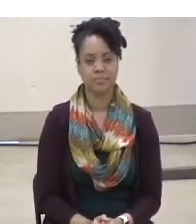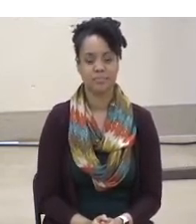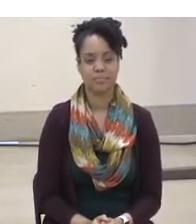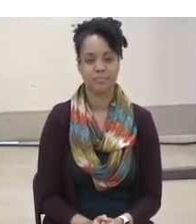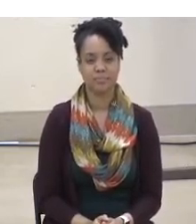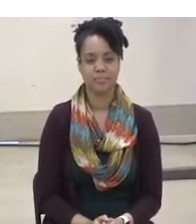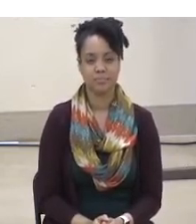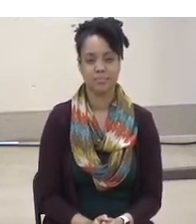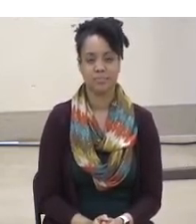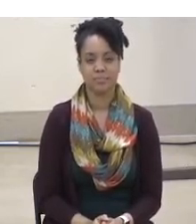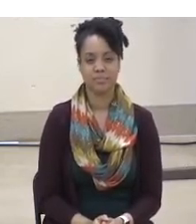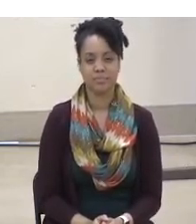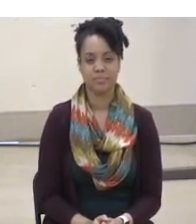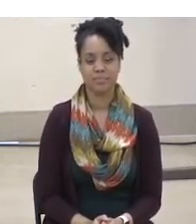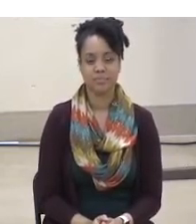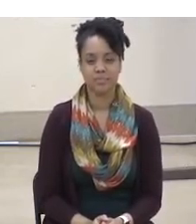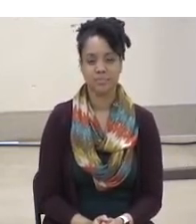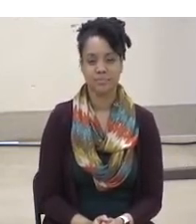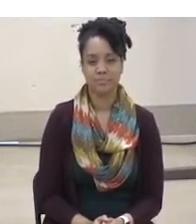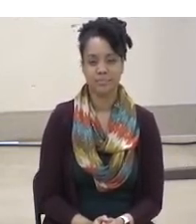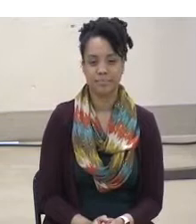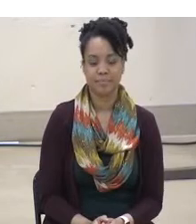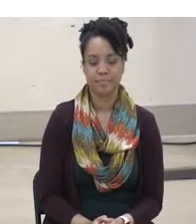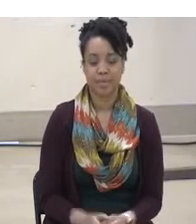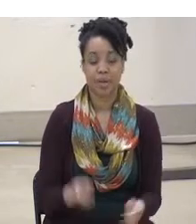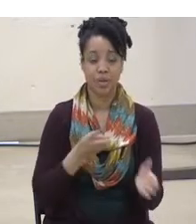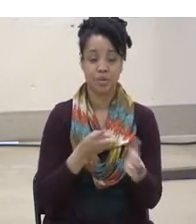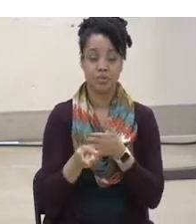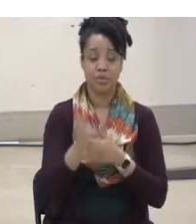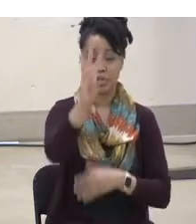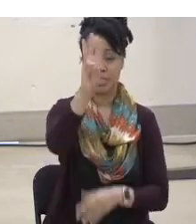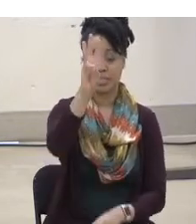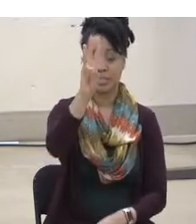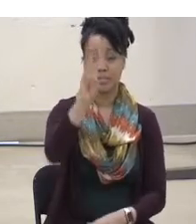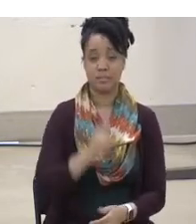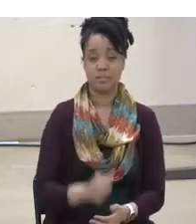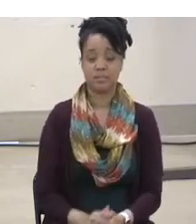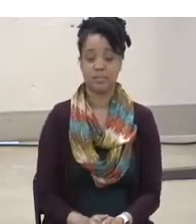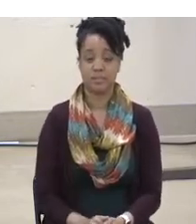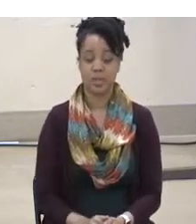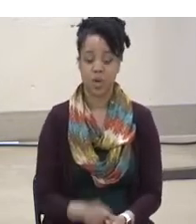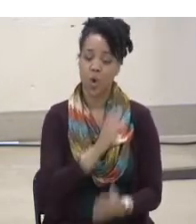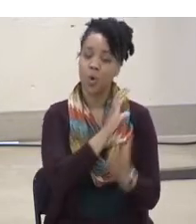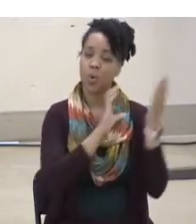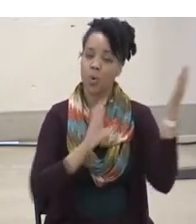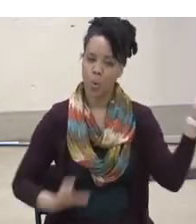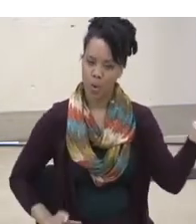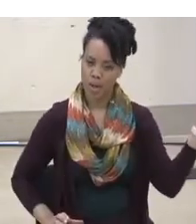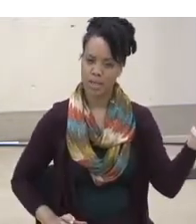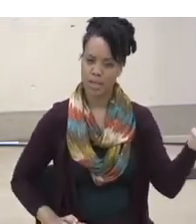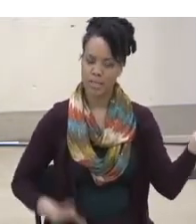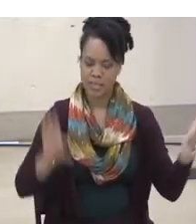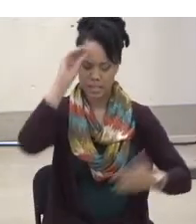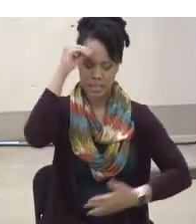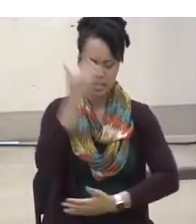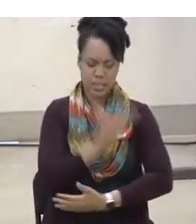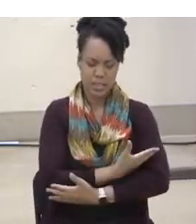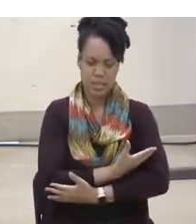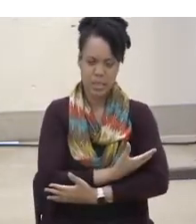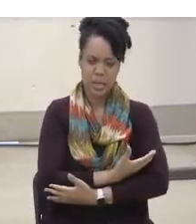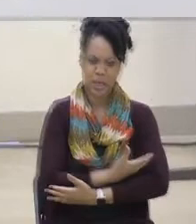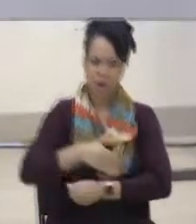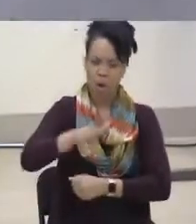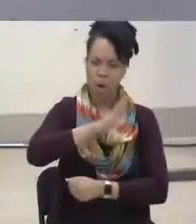y en él gloriarnos en la esperanza. Verse number 6. Christ is a son over his own house. Versículo